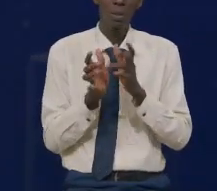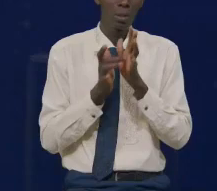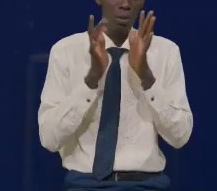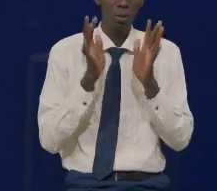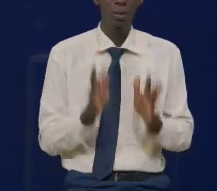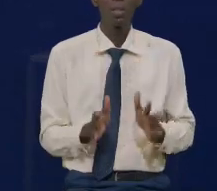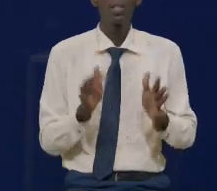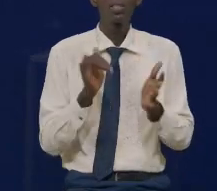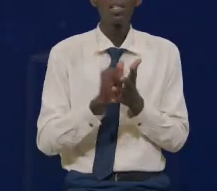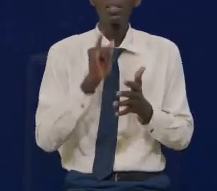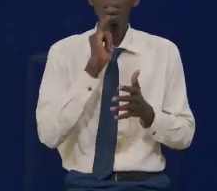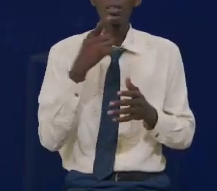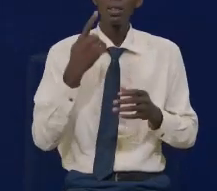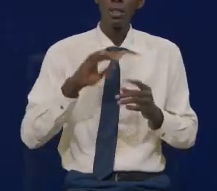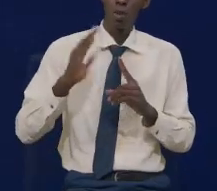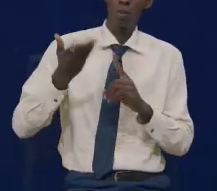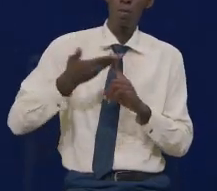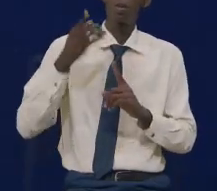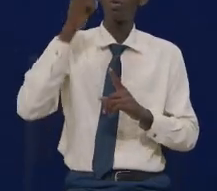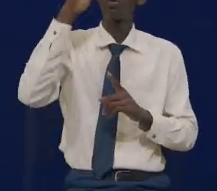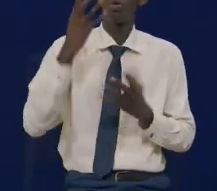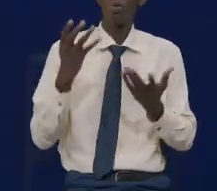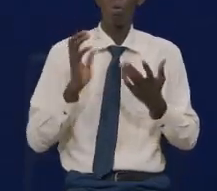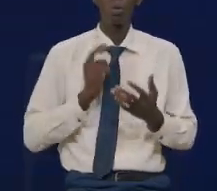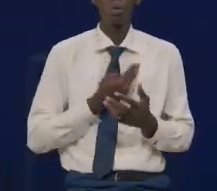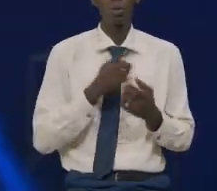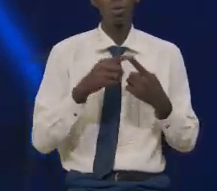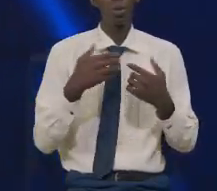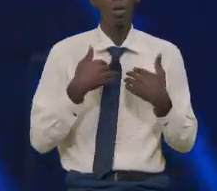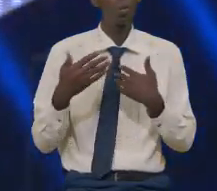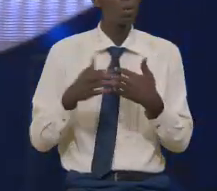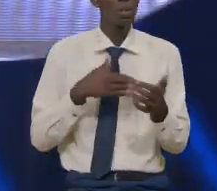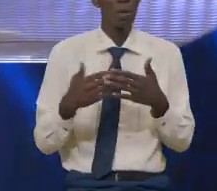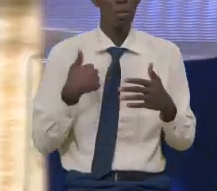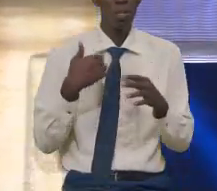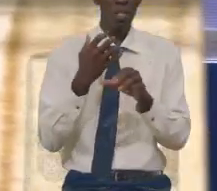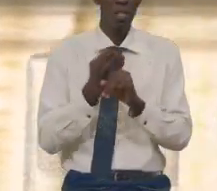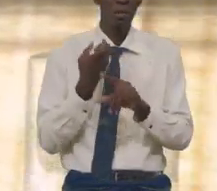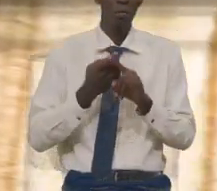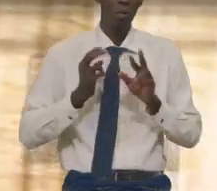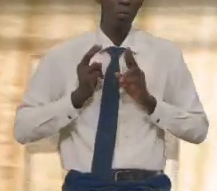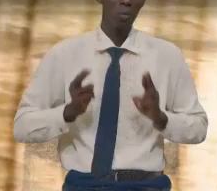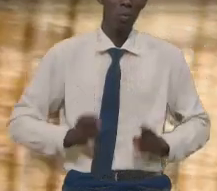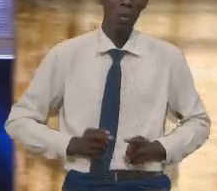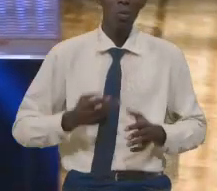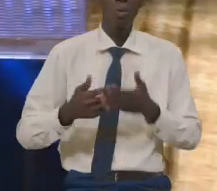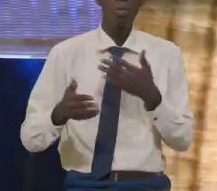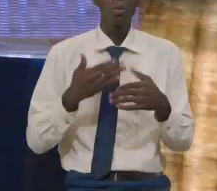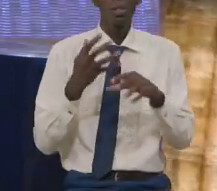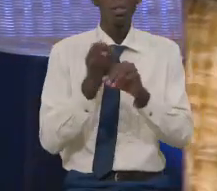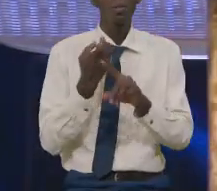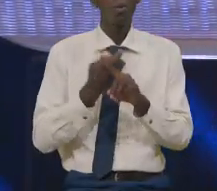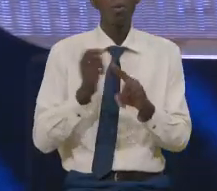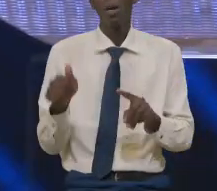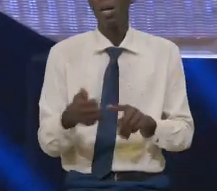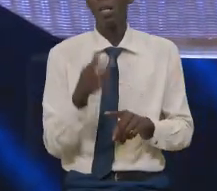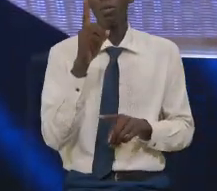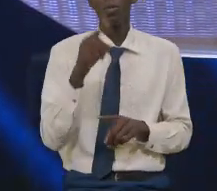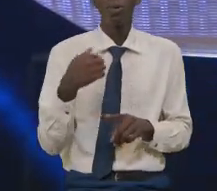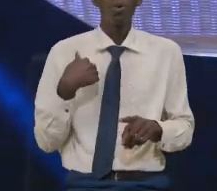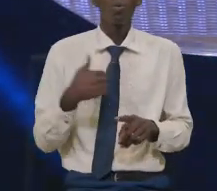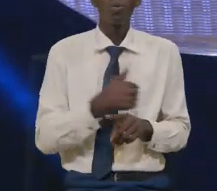That's the conviction God wants us to have. Whatever we receive from man, whatever we receive from anybody, we're not going to